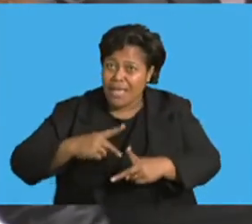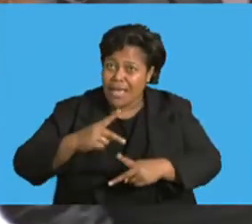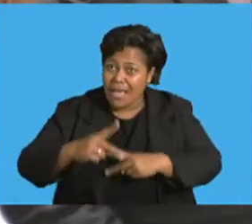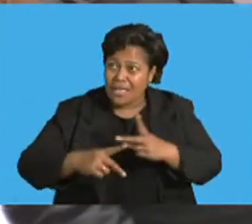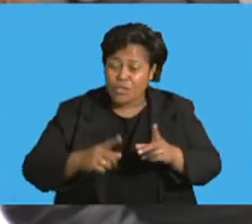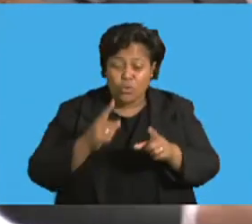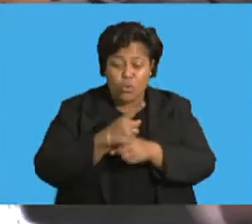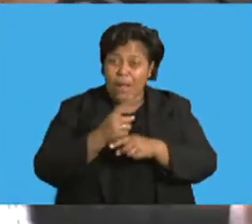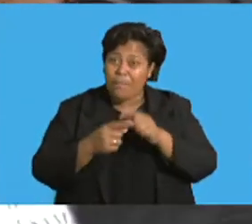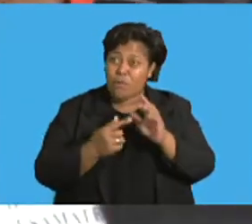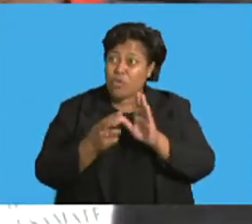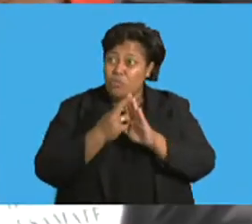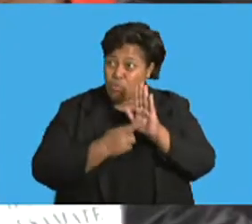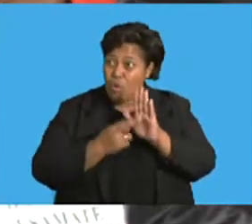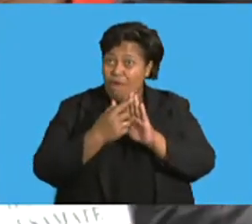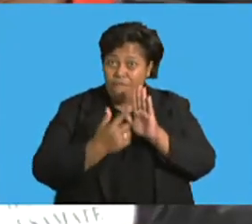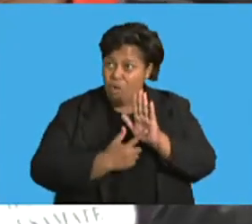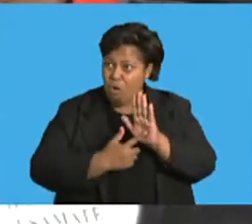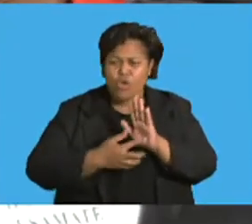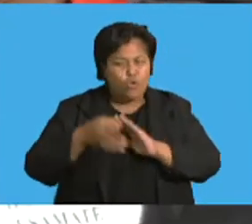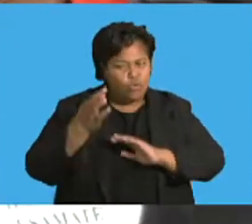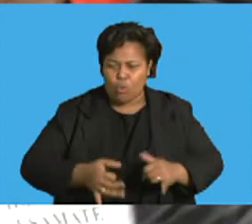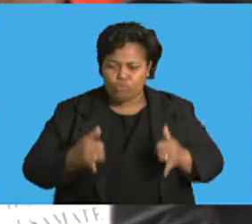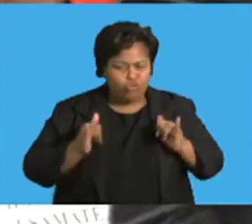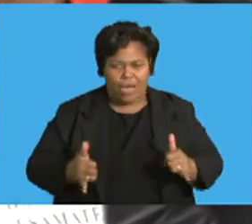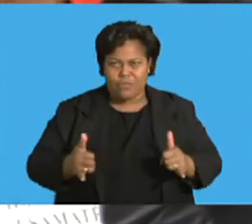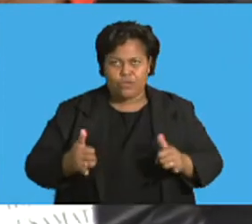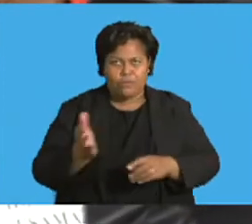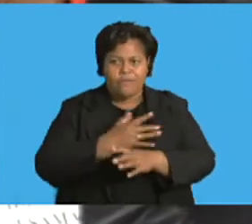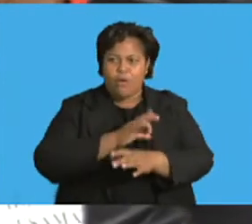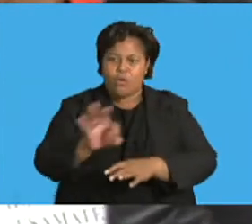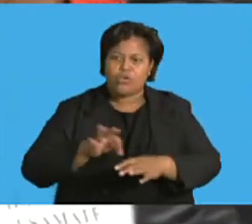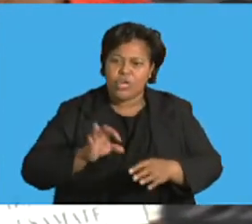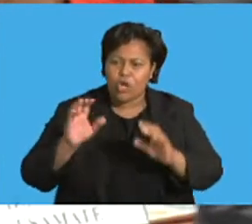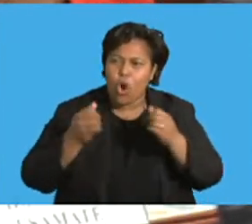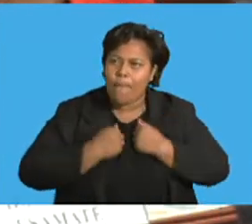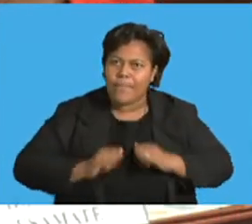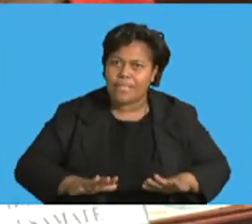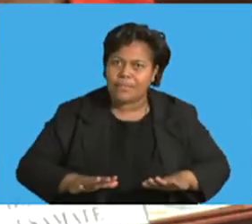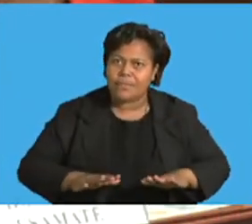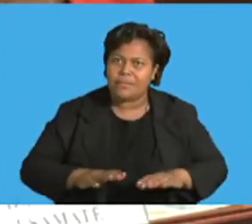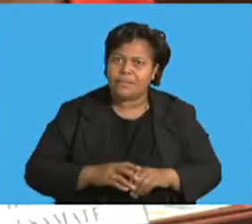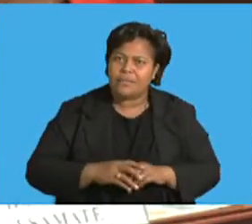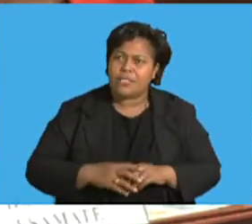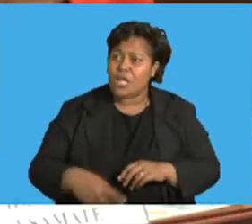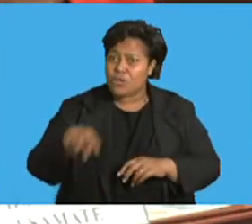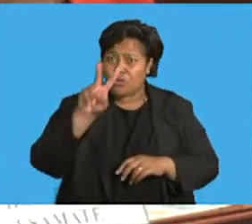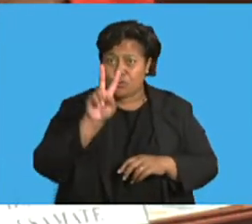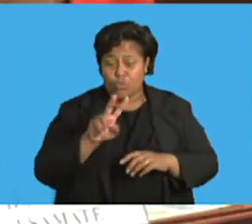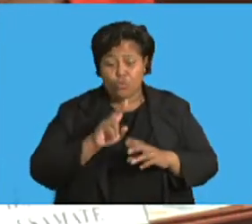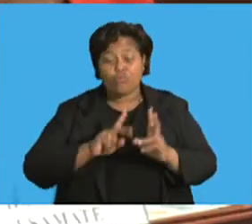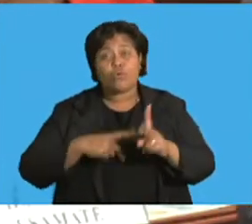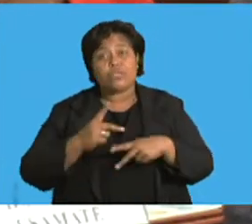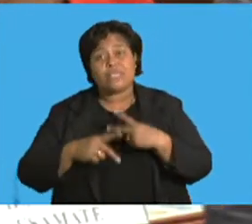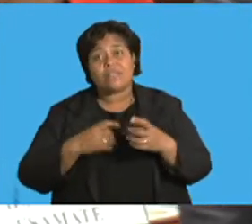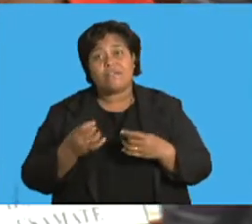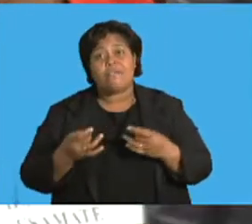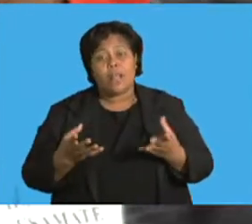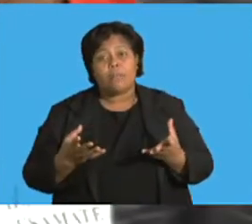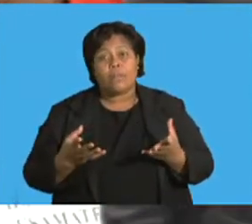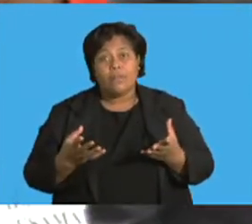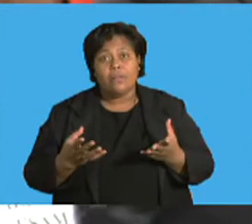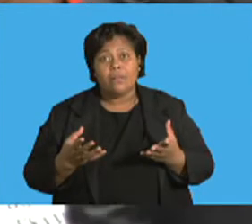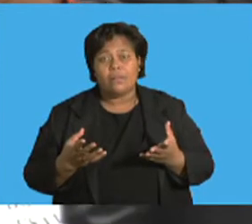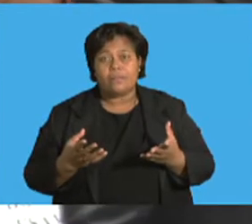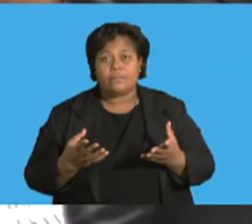rule of law, you don't make judgments even before the process is completed. There are two processes available, Mr. Speaker, sir. There are two